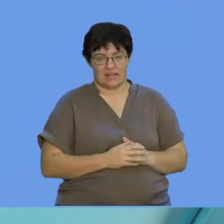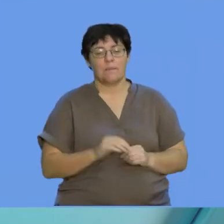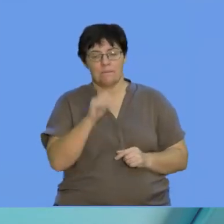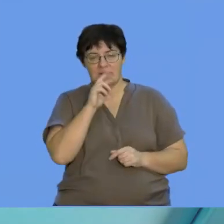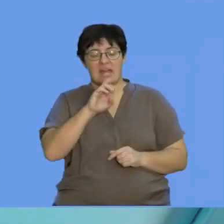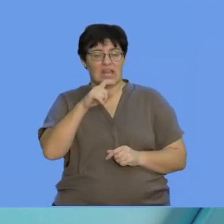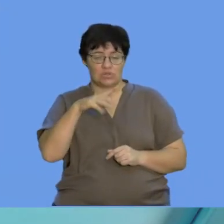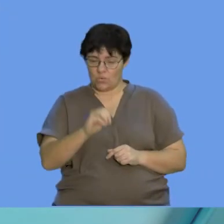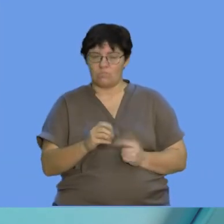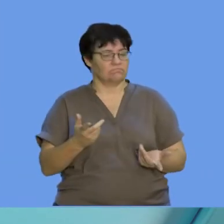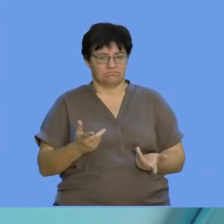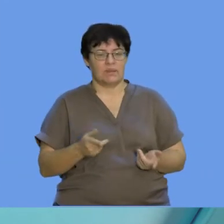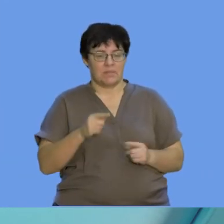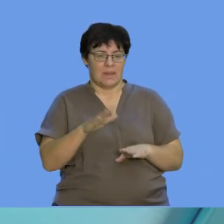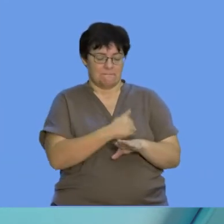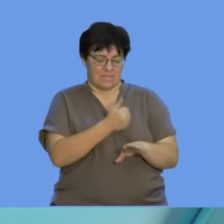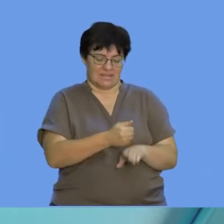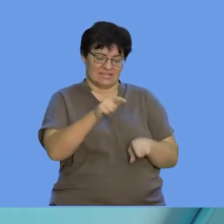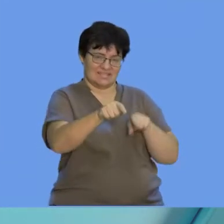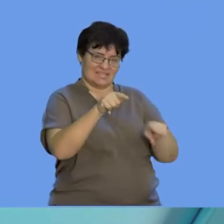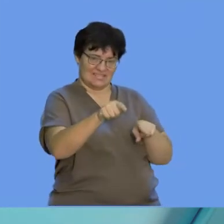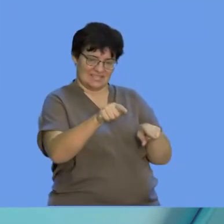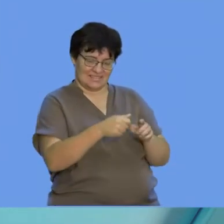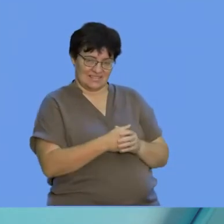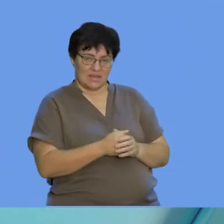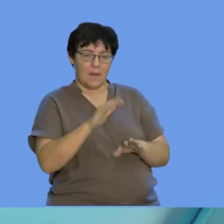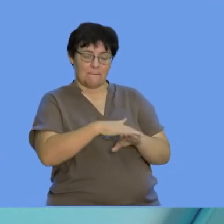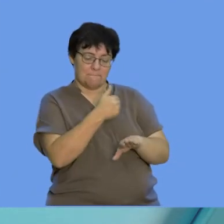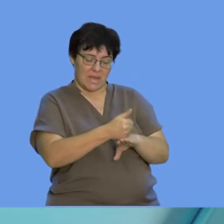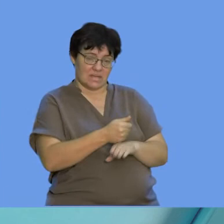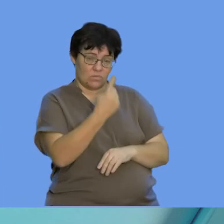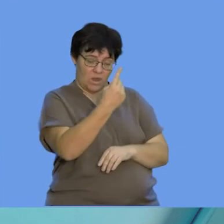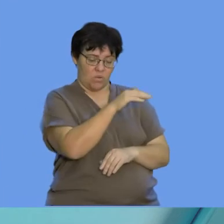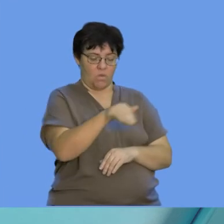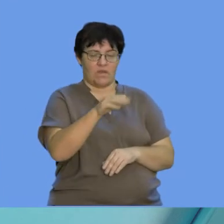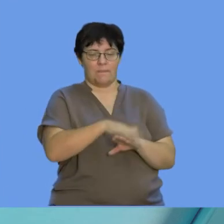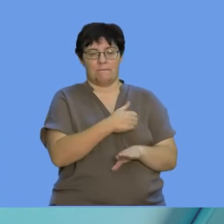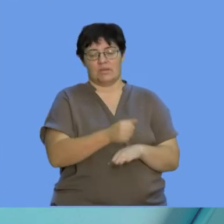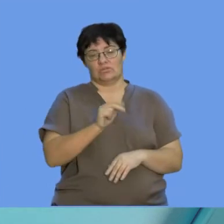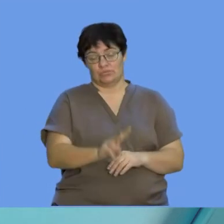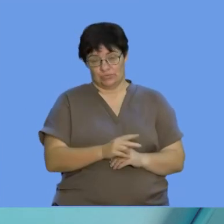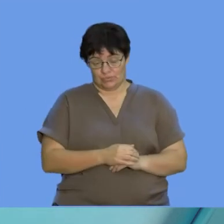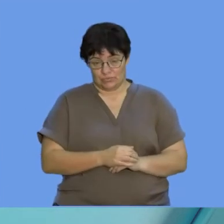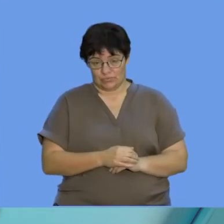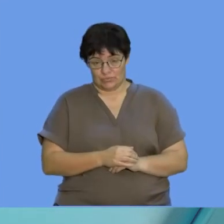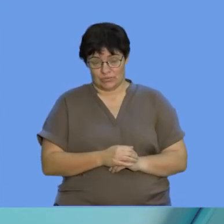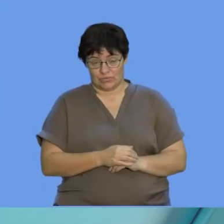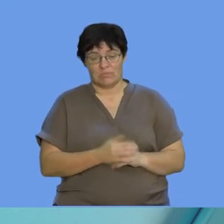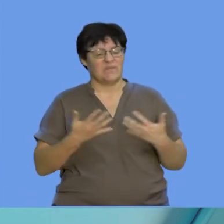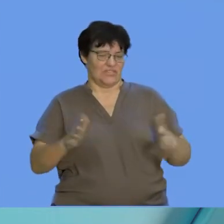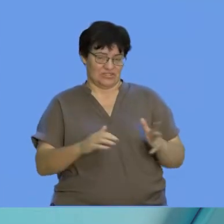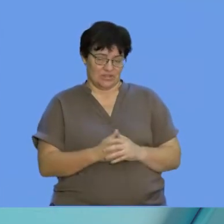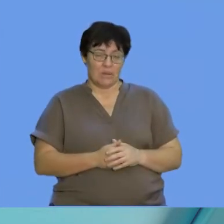height. Therefore, the ratio of them will be their bases, right? It will be base 1 over base 2, and then you'll be